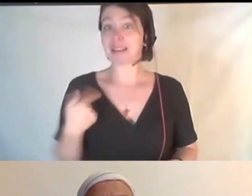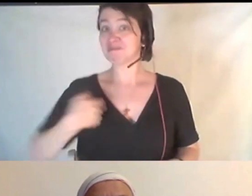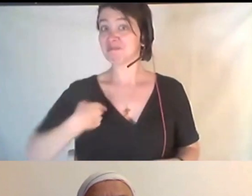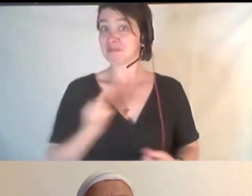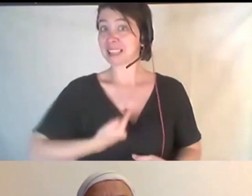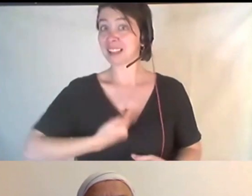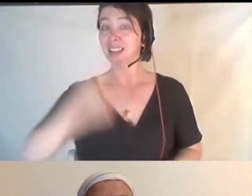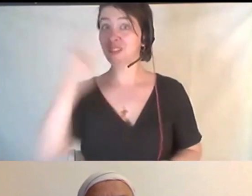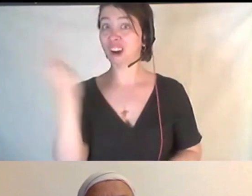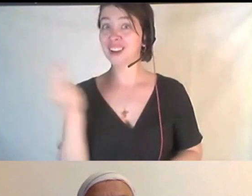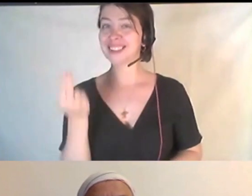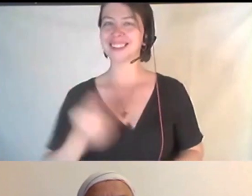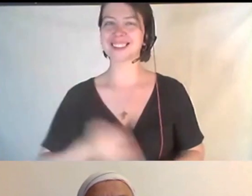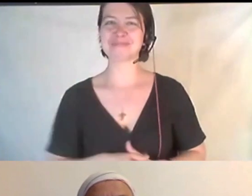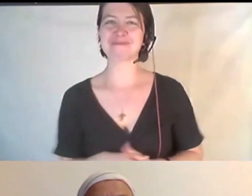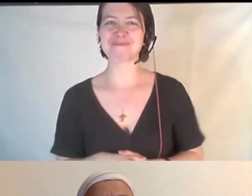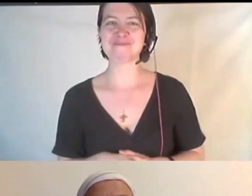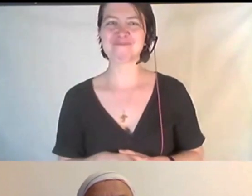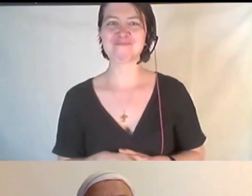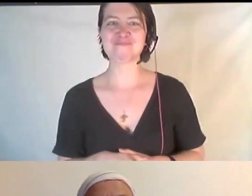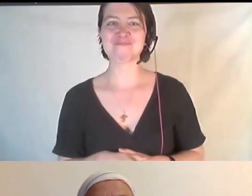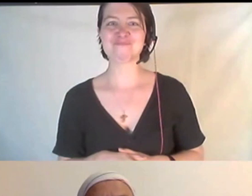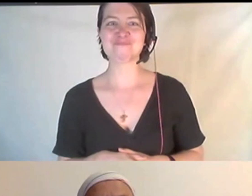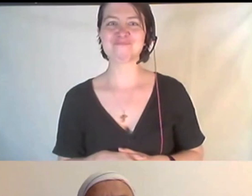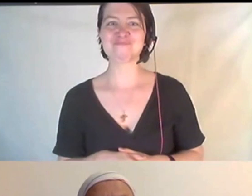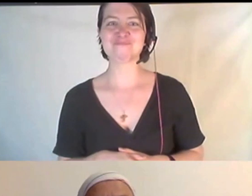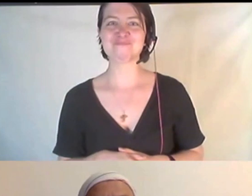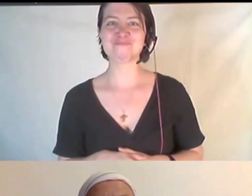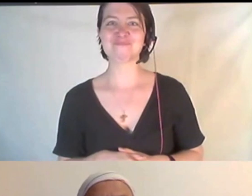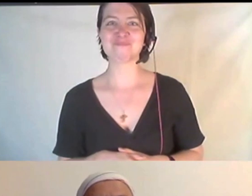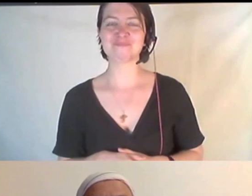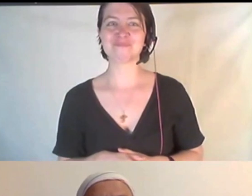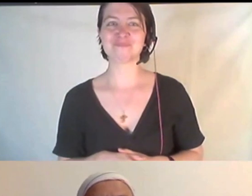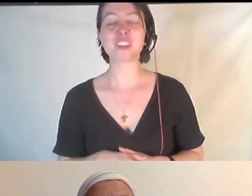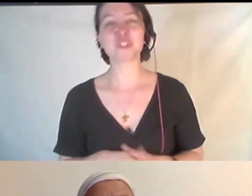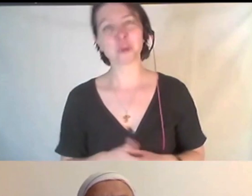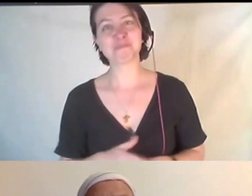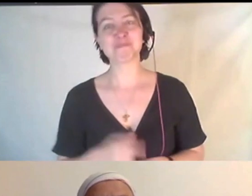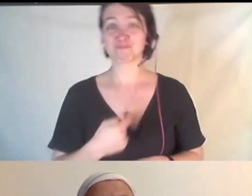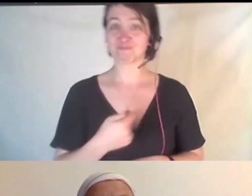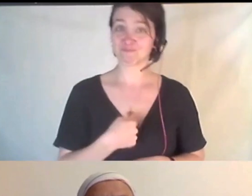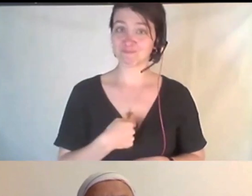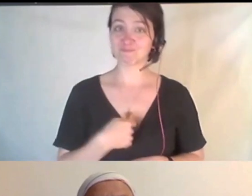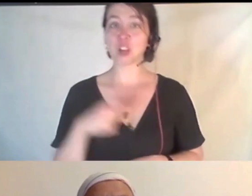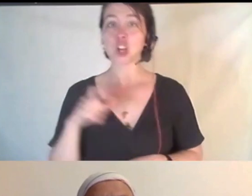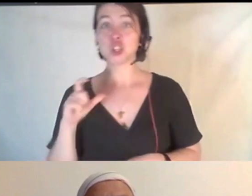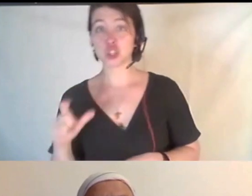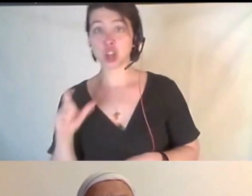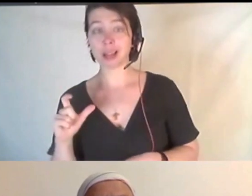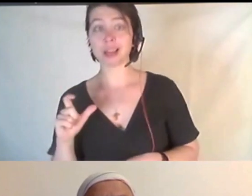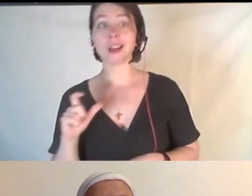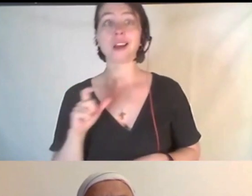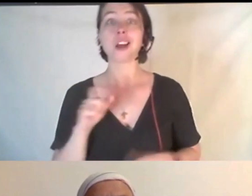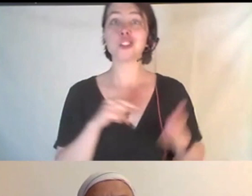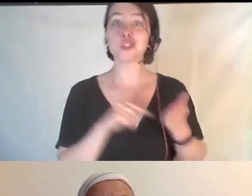Yeah. Okay, so what we thought we would do, Charlotte and I and Thompson, is that we would start by just